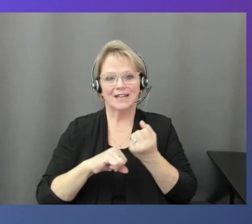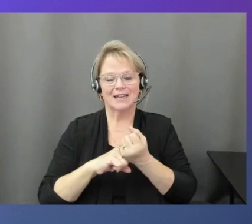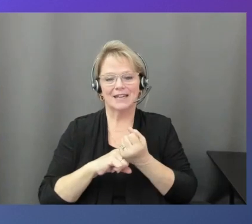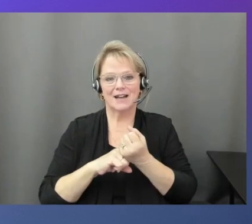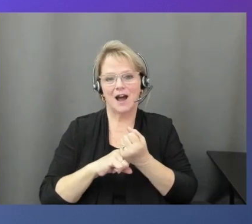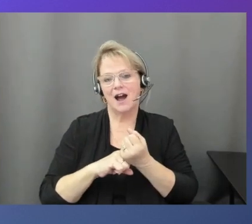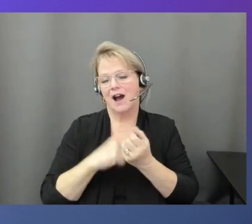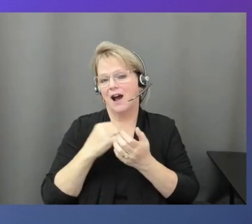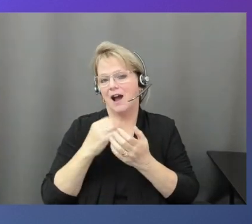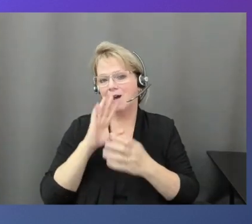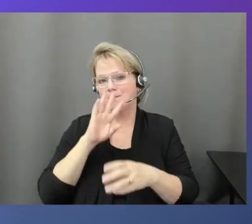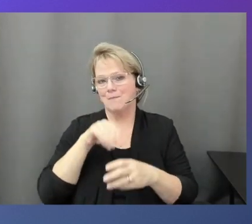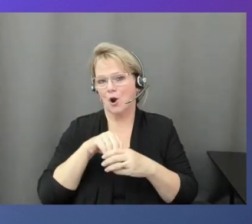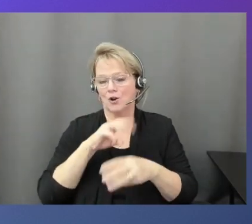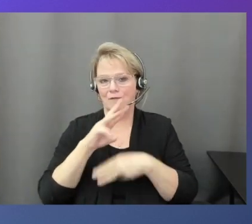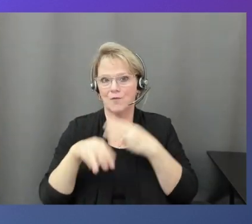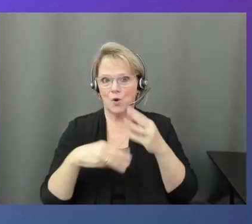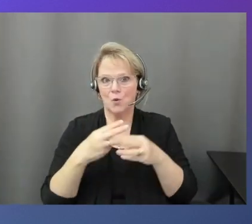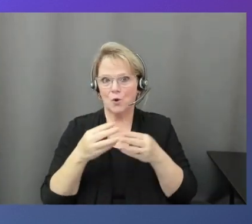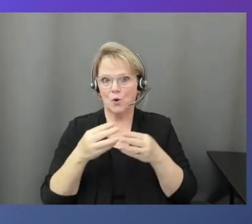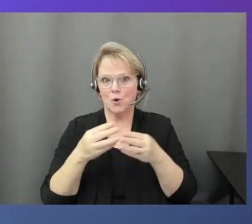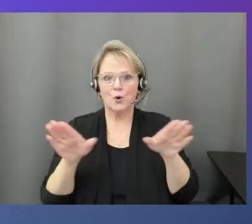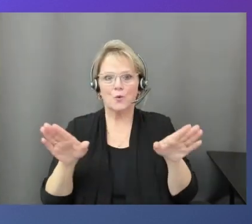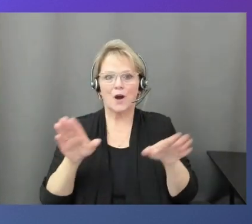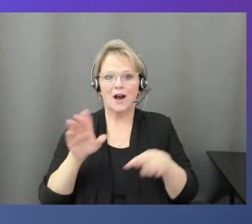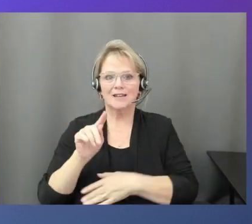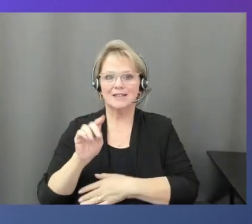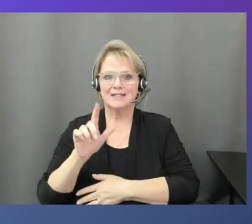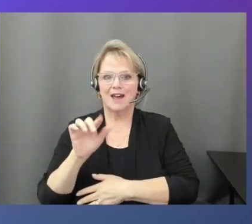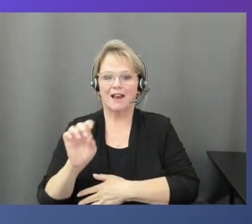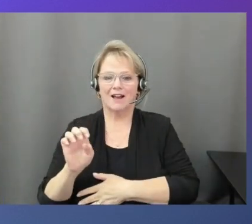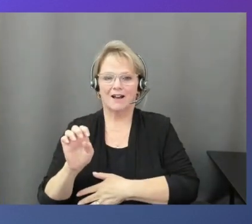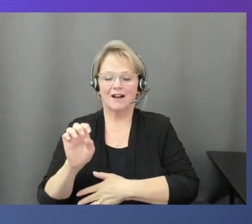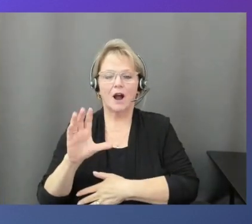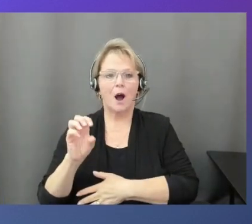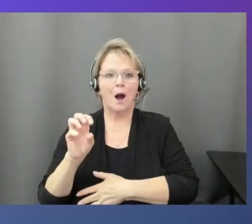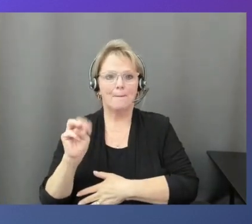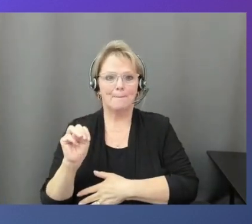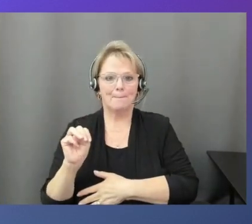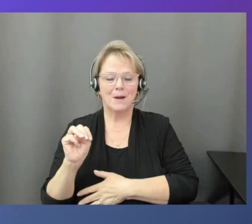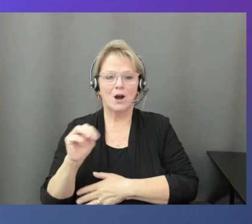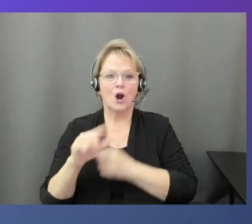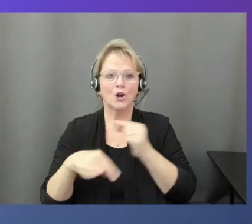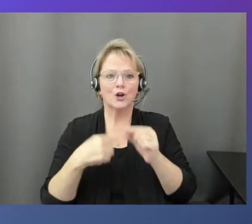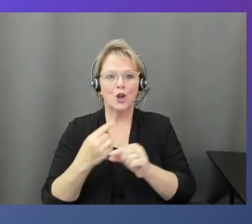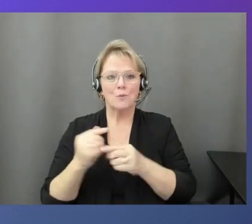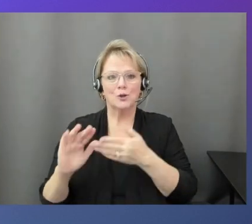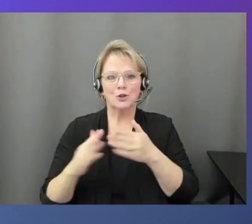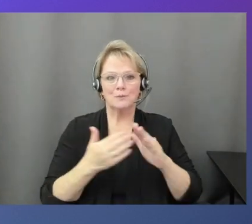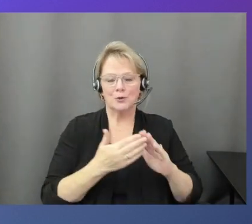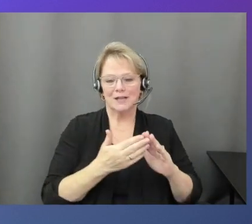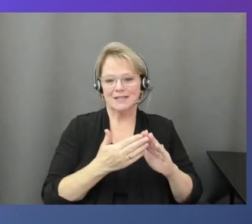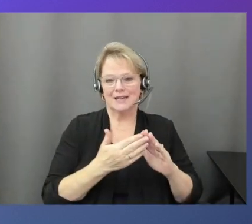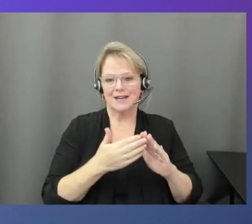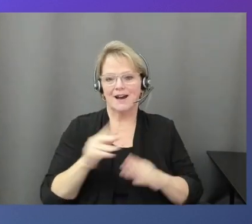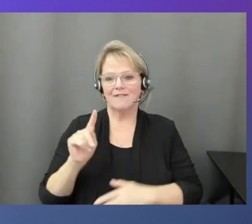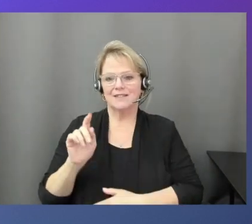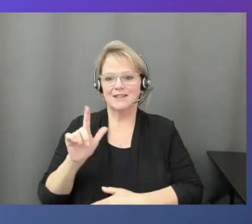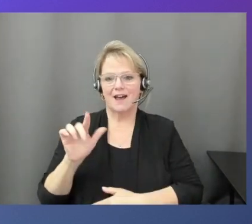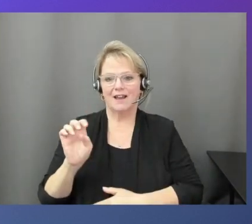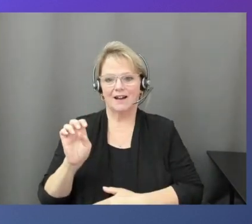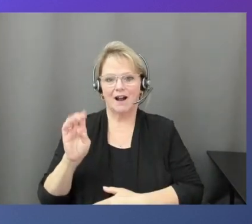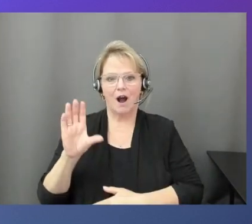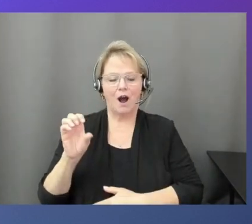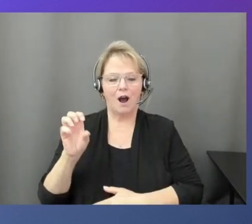unit. So I spend most of my time focusing on our global community of telecom operators, really trying to help them embrace new